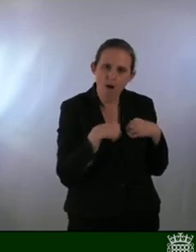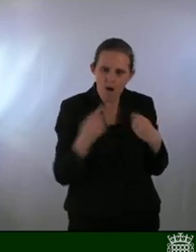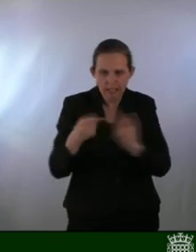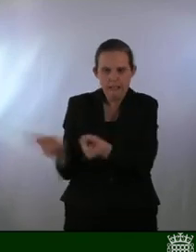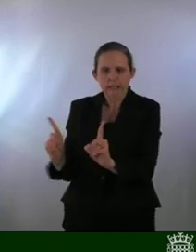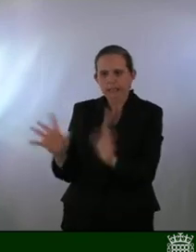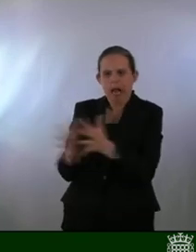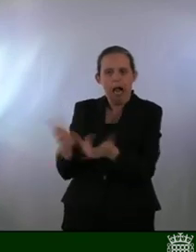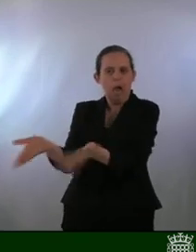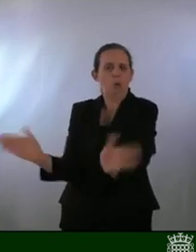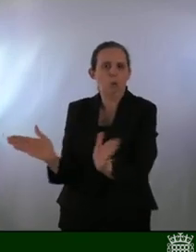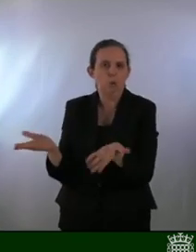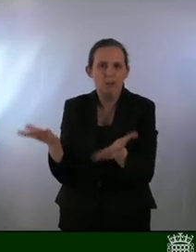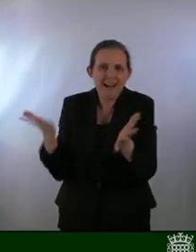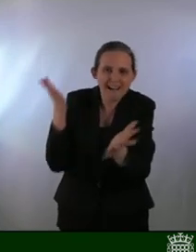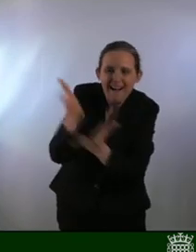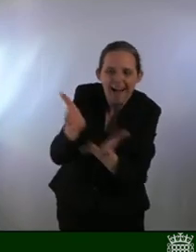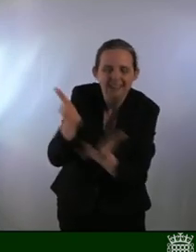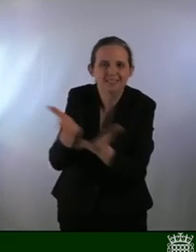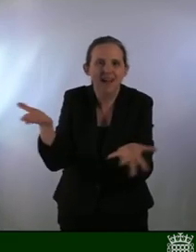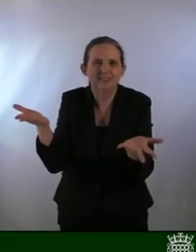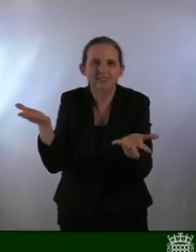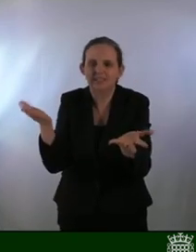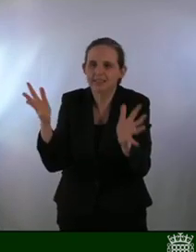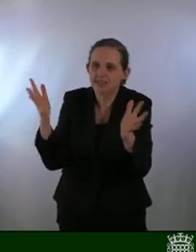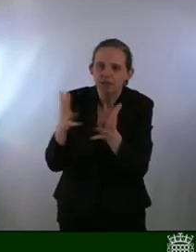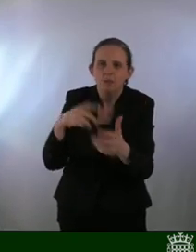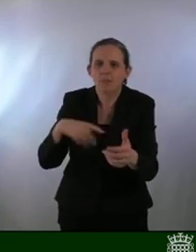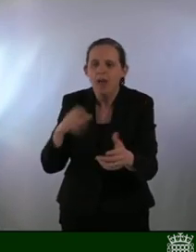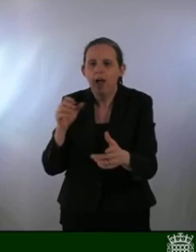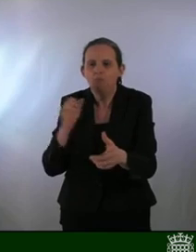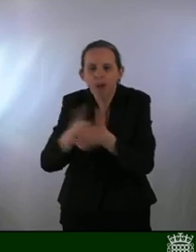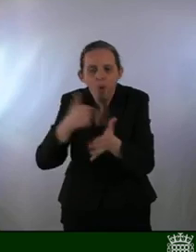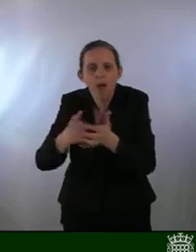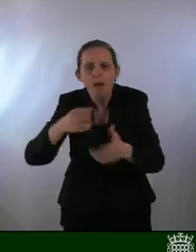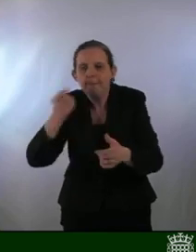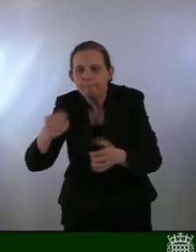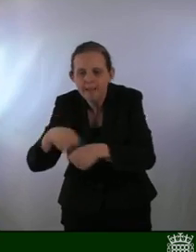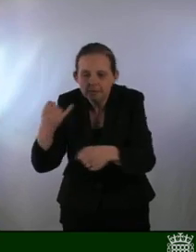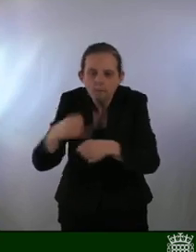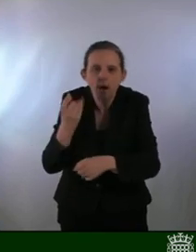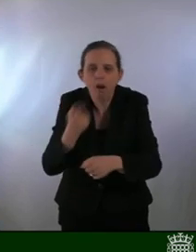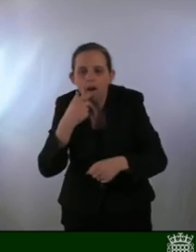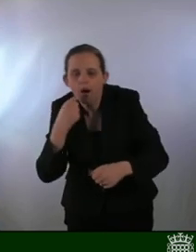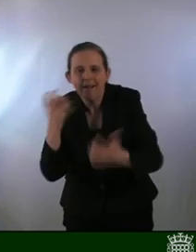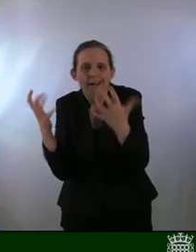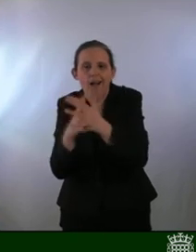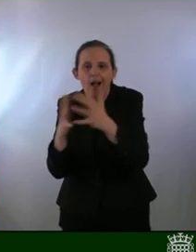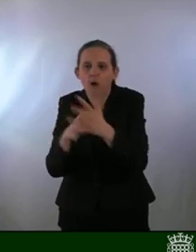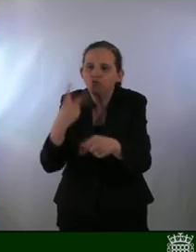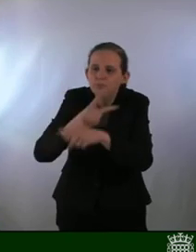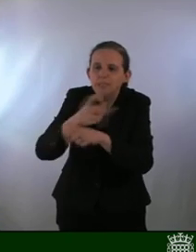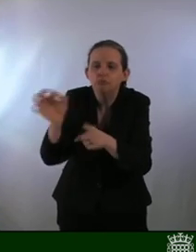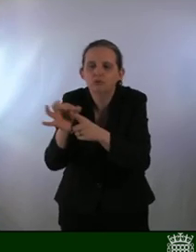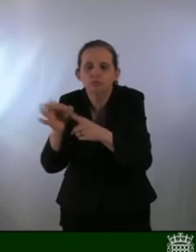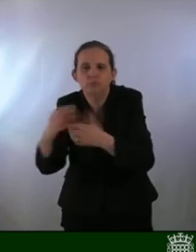those people get their access to repeat prescriptions, for example? I